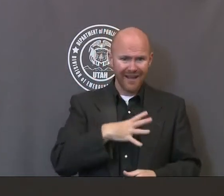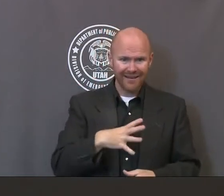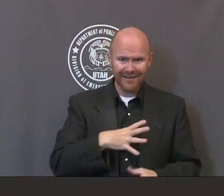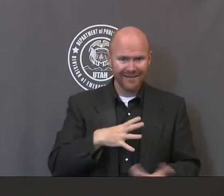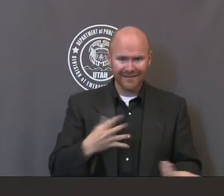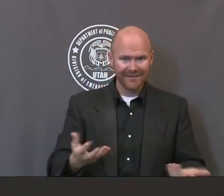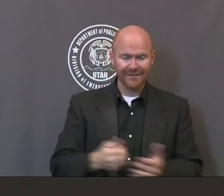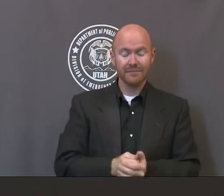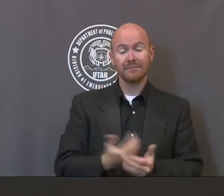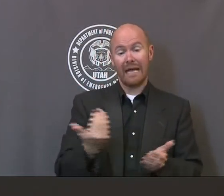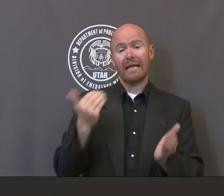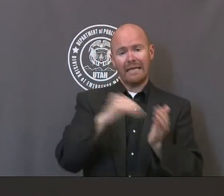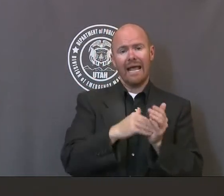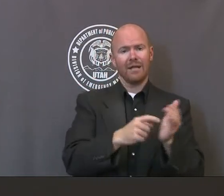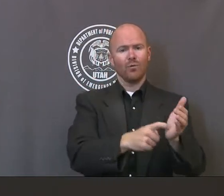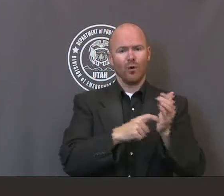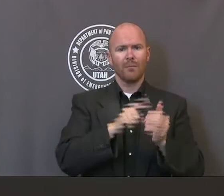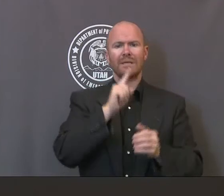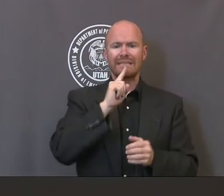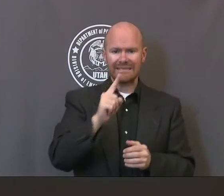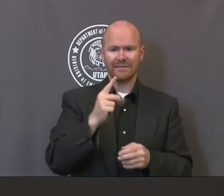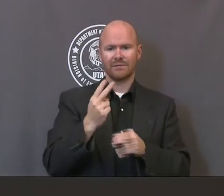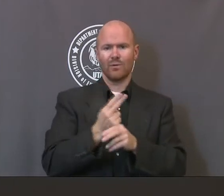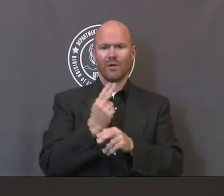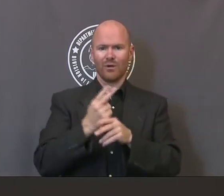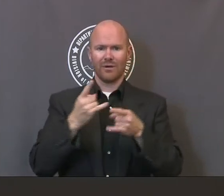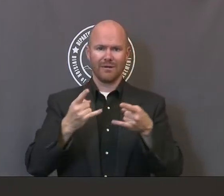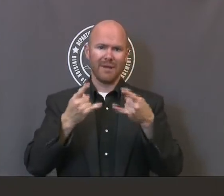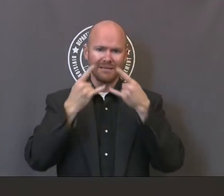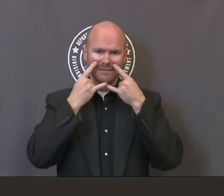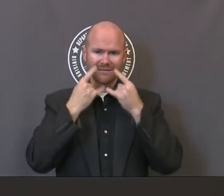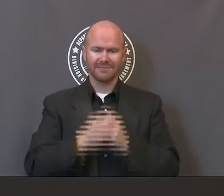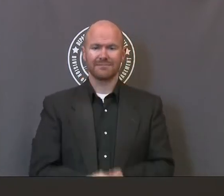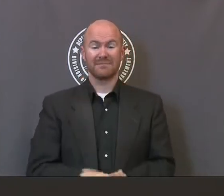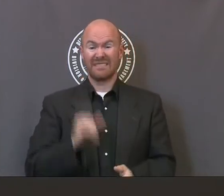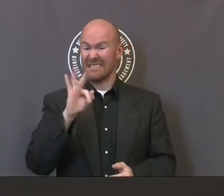the requirement is masks. And if you're